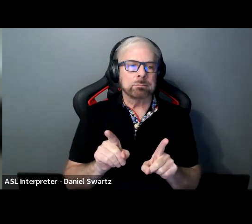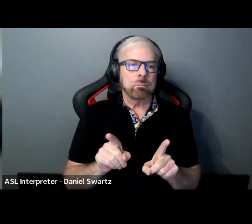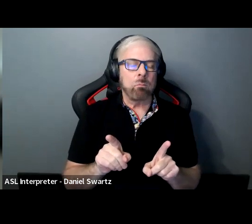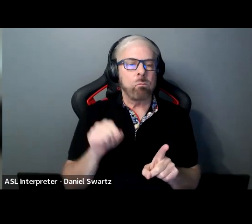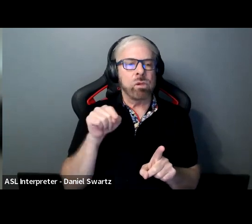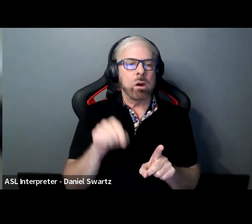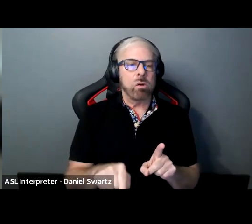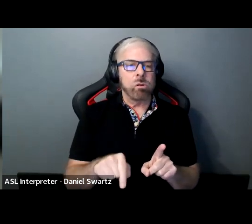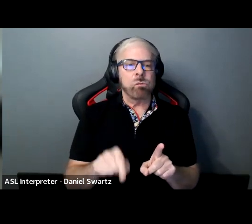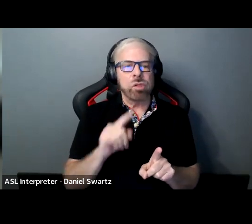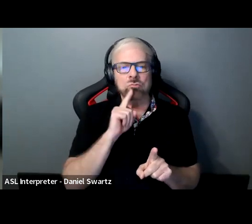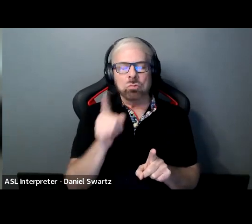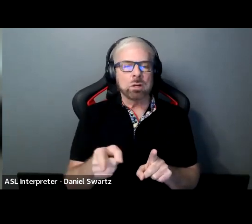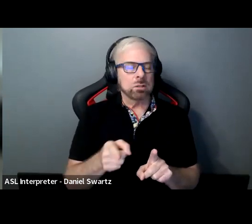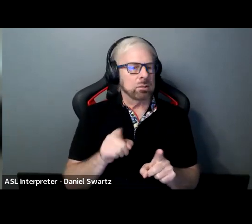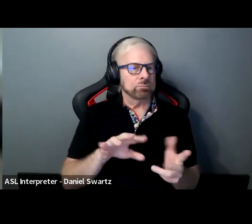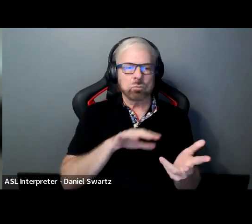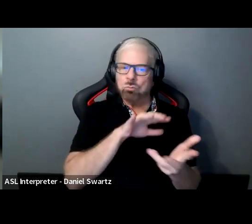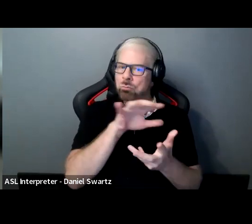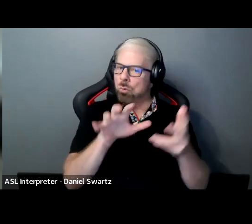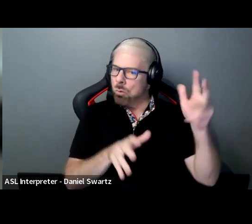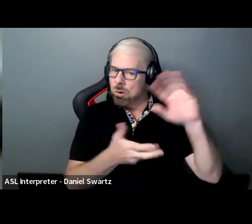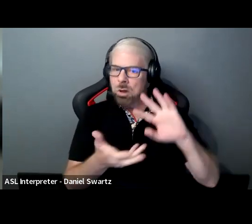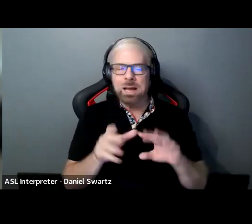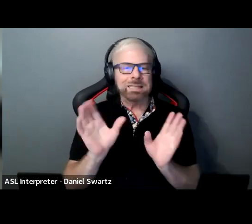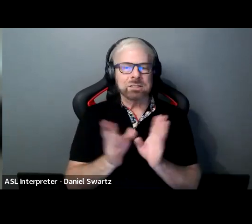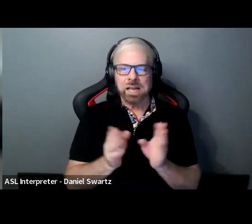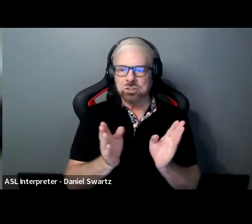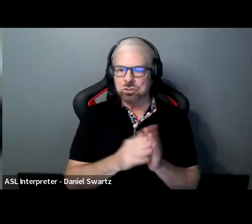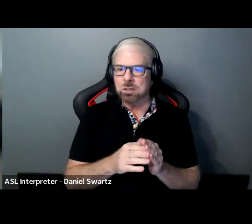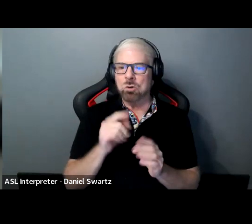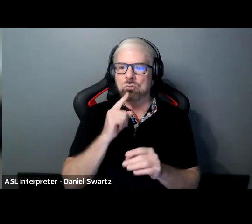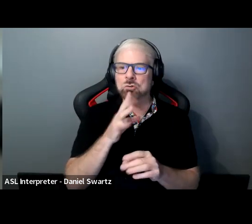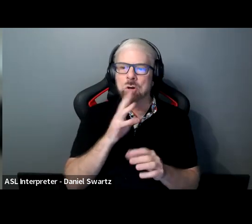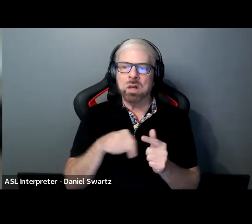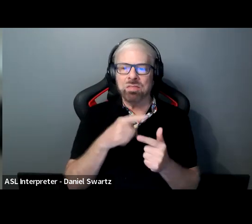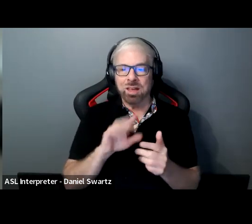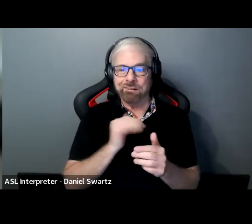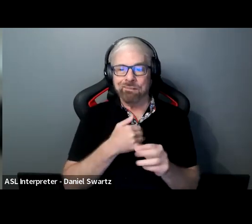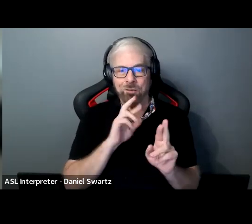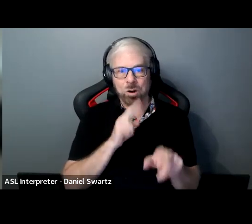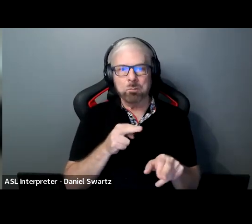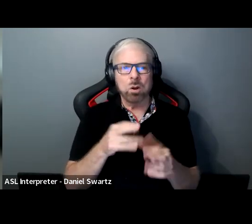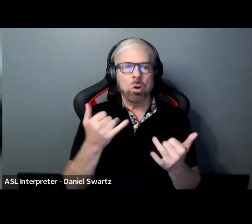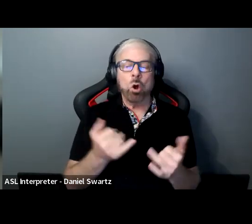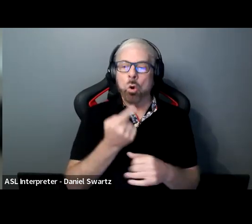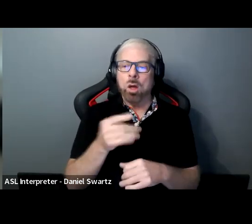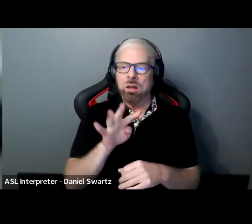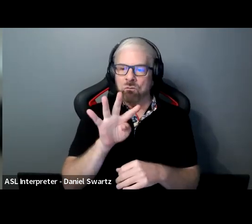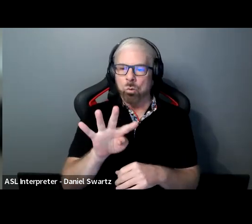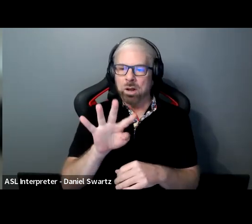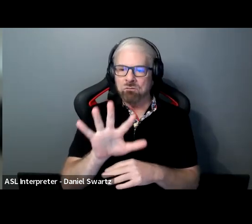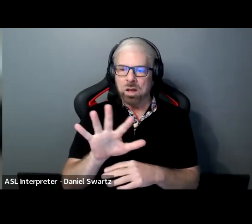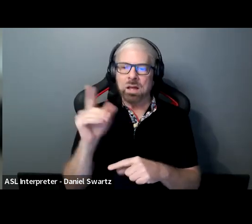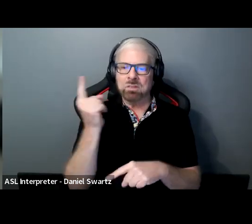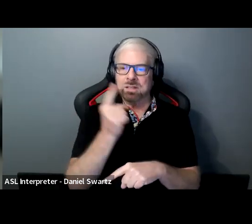this has been kind of a whirlwind session. I think we've talked about that in our reports, but we're only 45 days